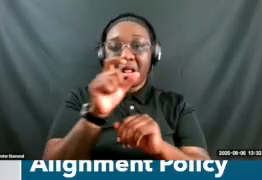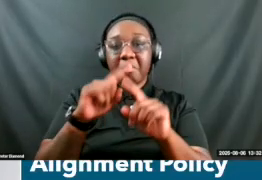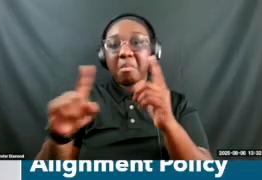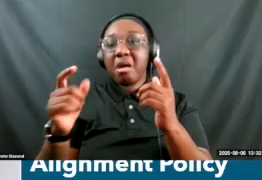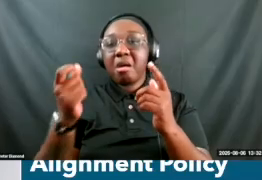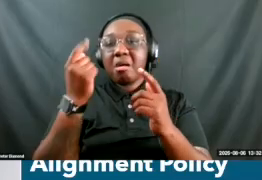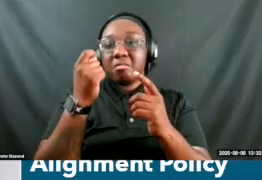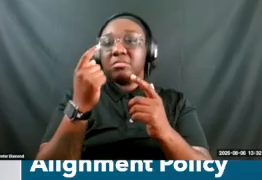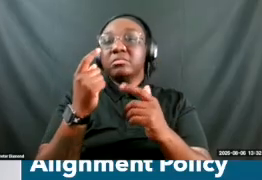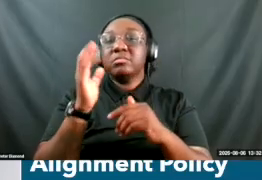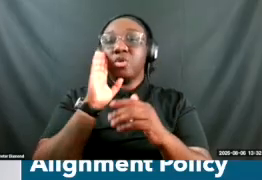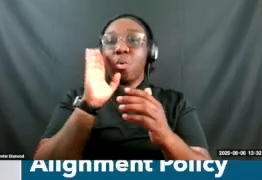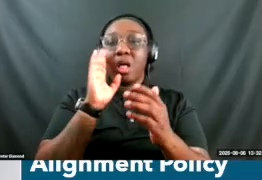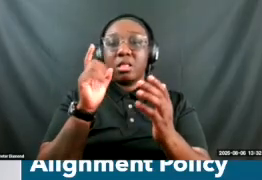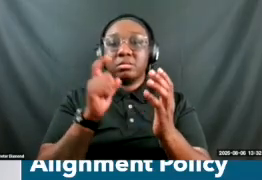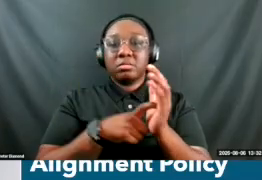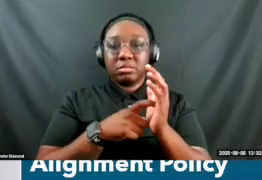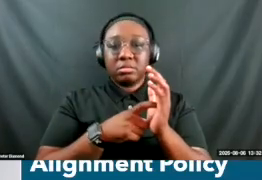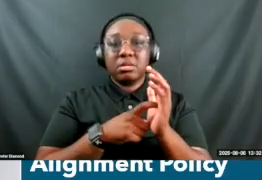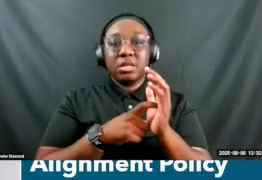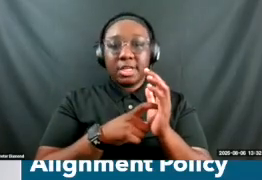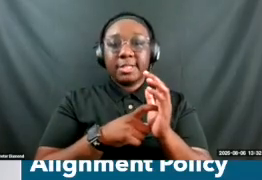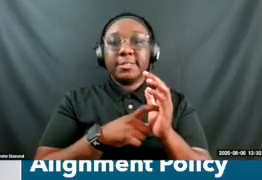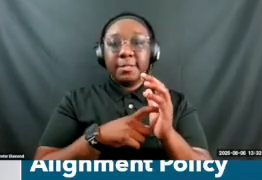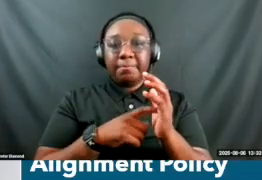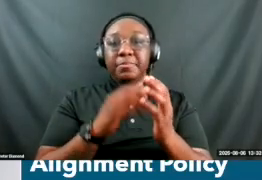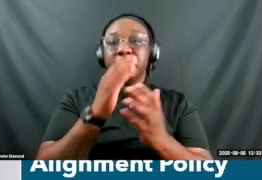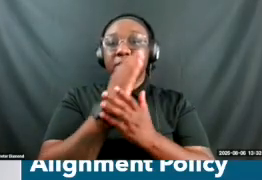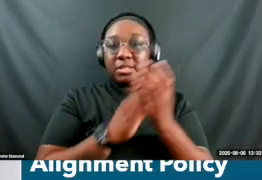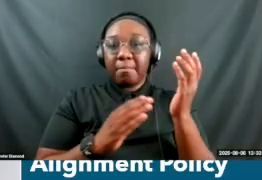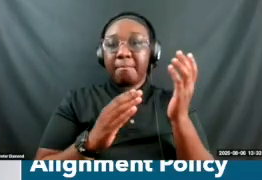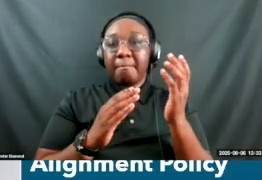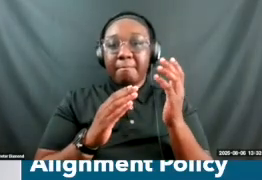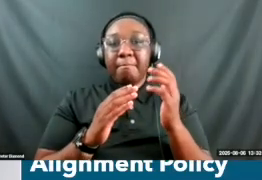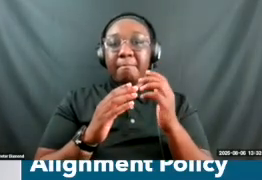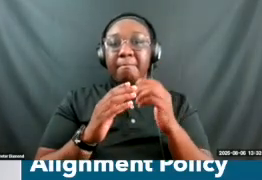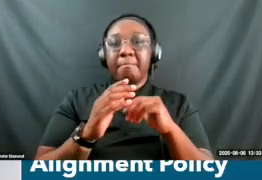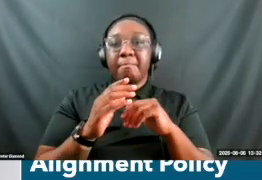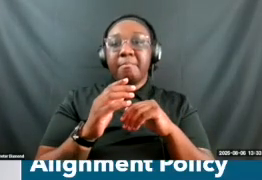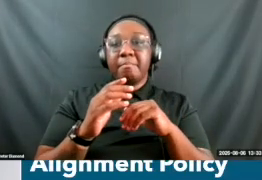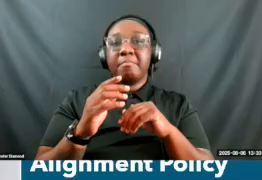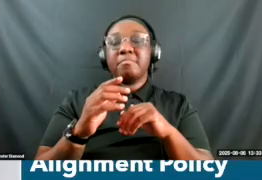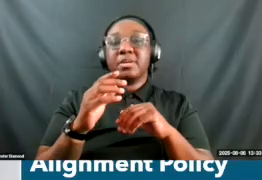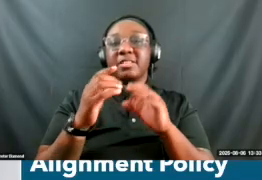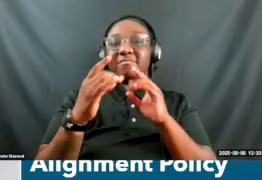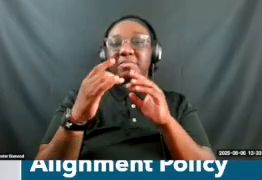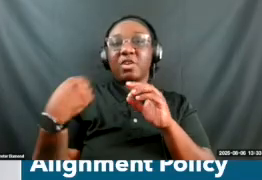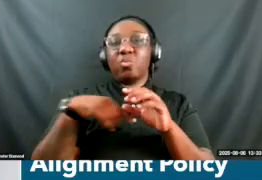of policies, the X's denote where specific policies do the most to further those particular